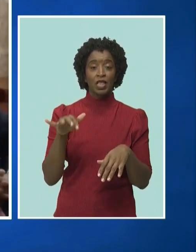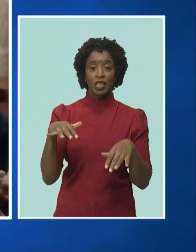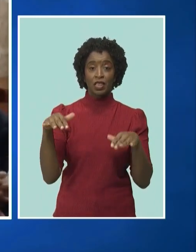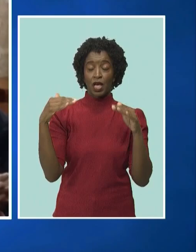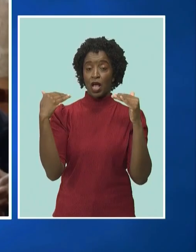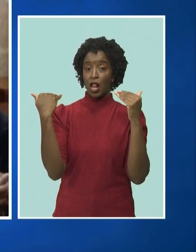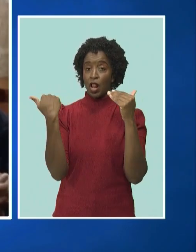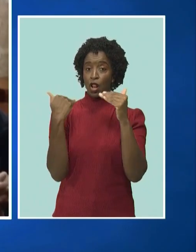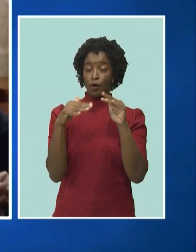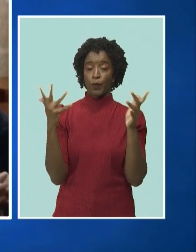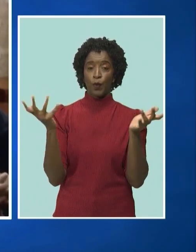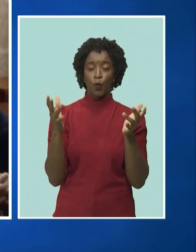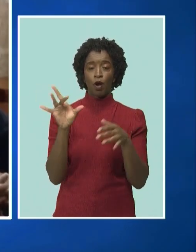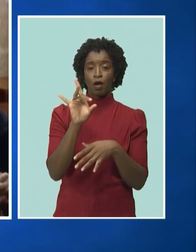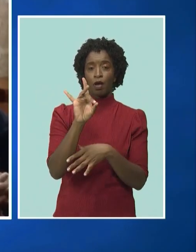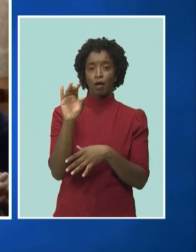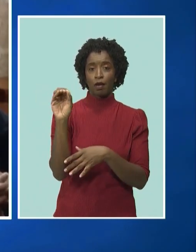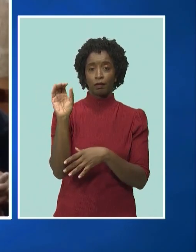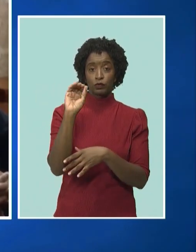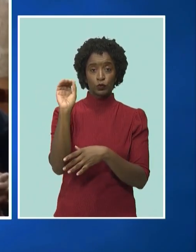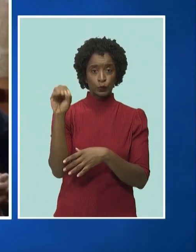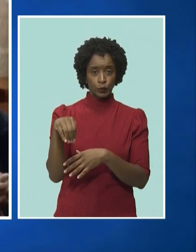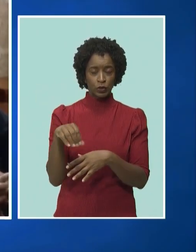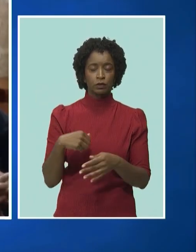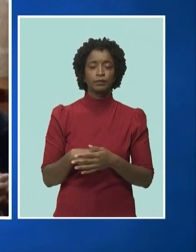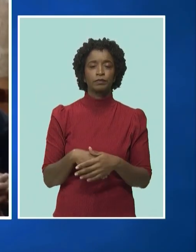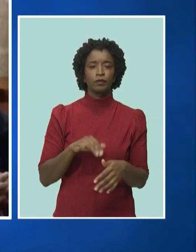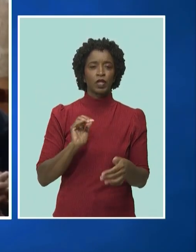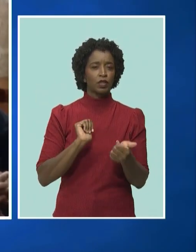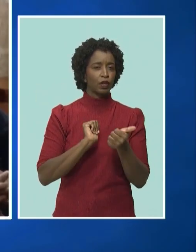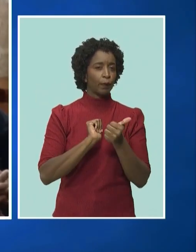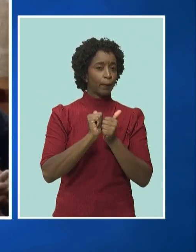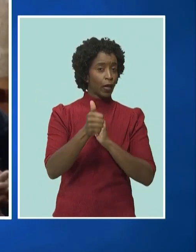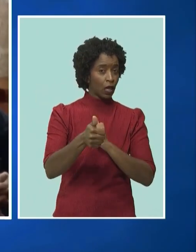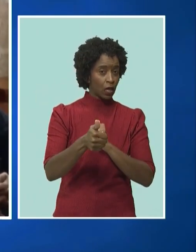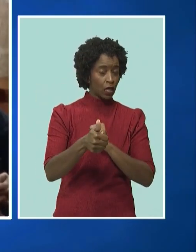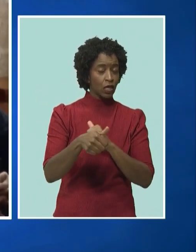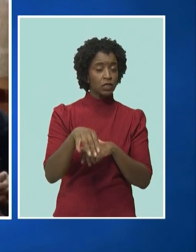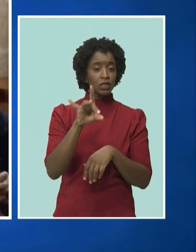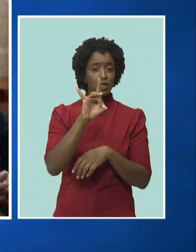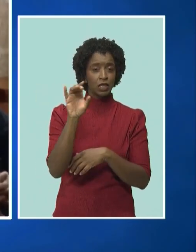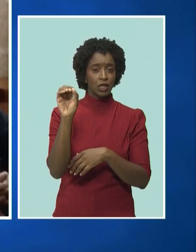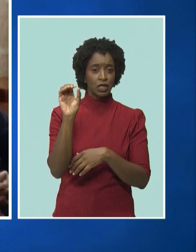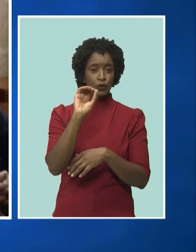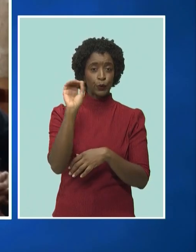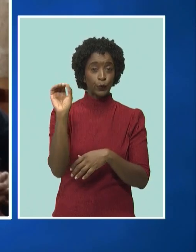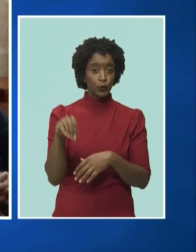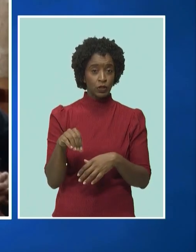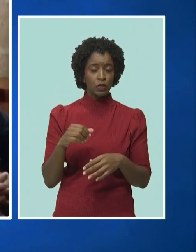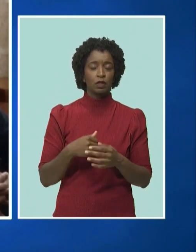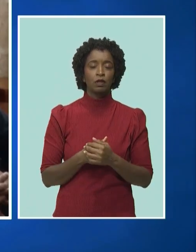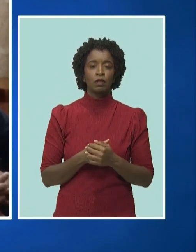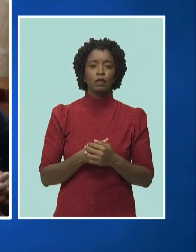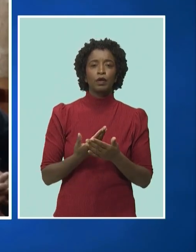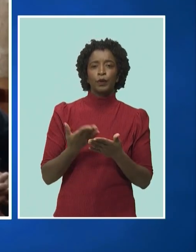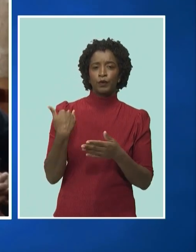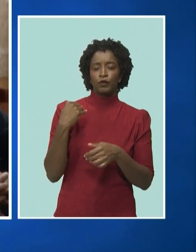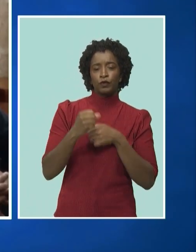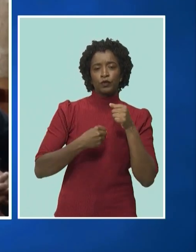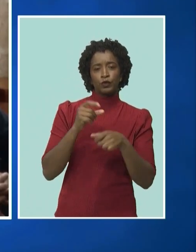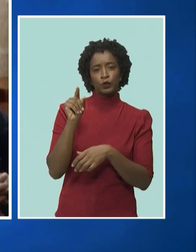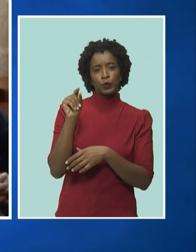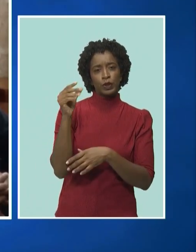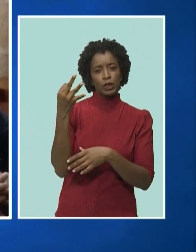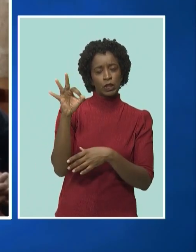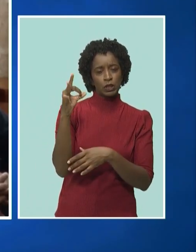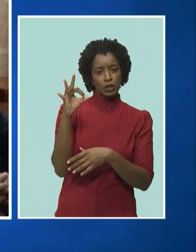is 80%, a pass rate of 80%. It was felt in 2019, Mr.